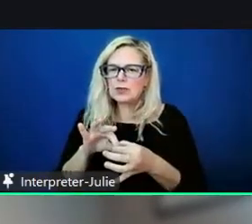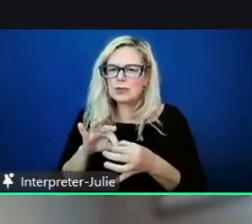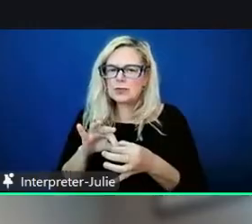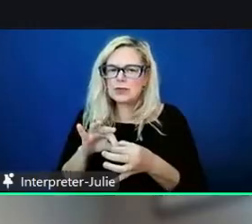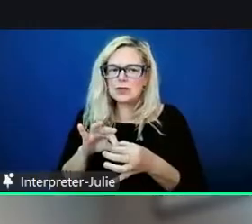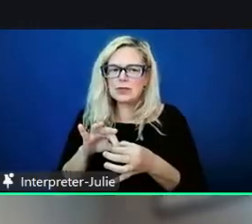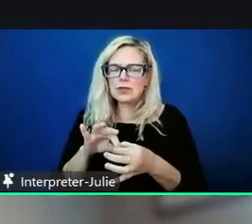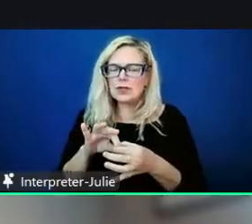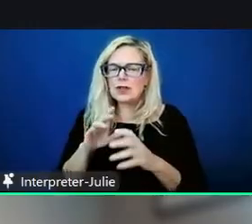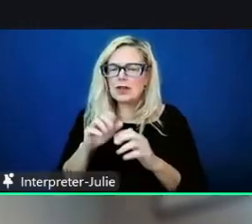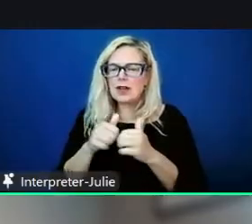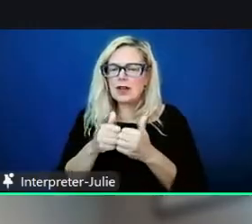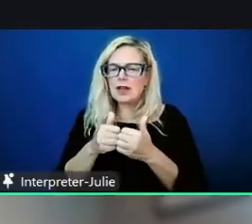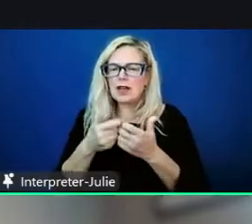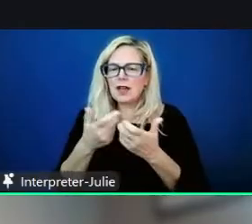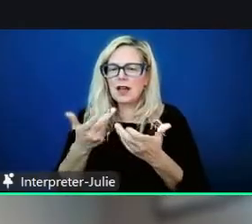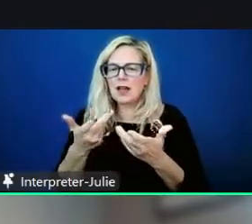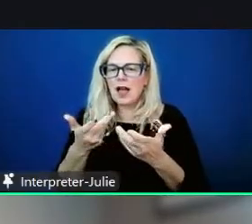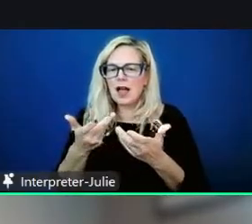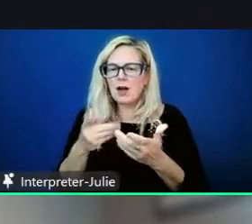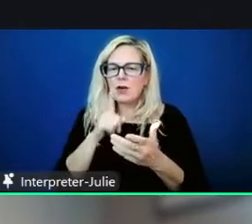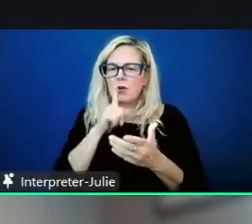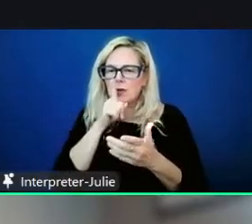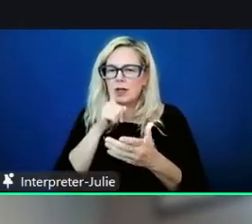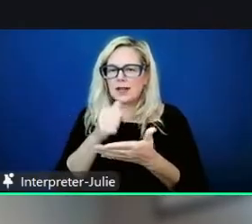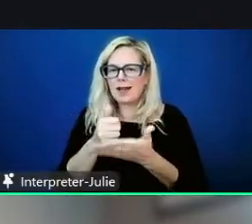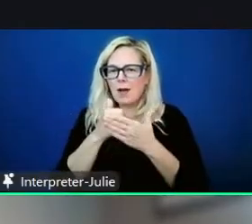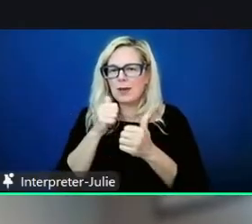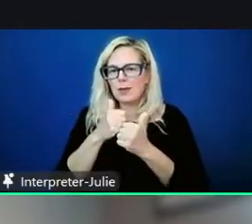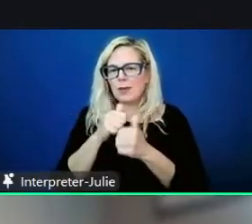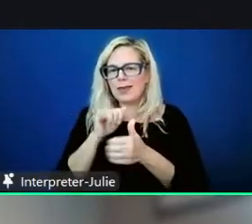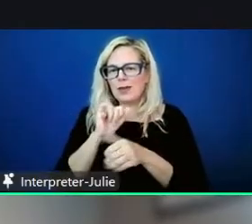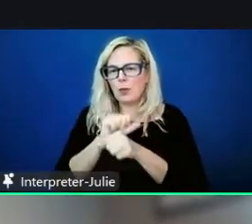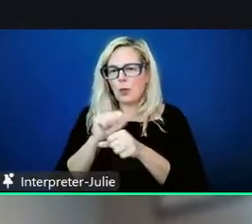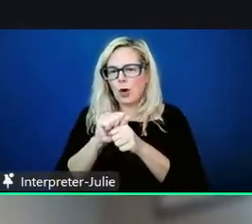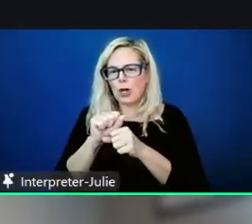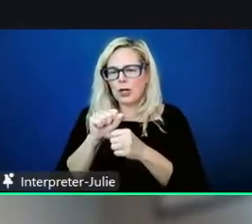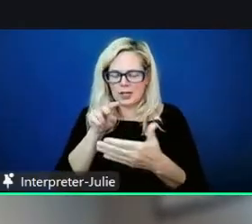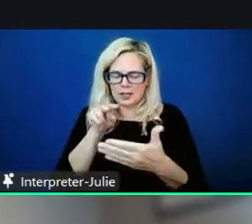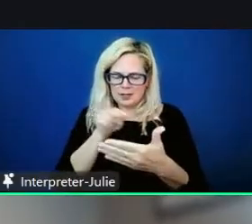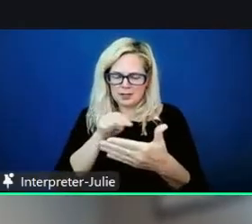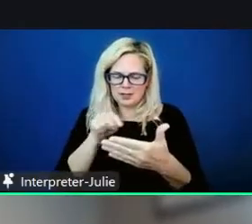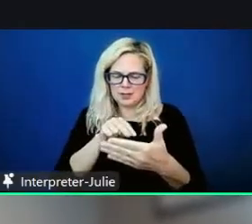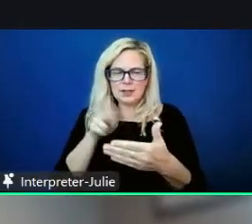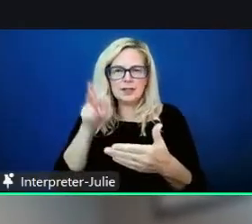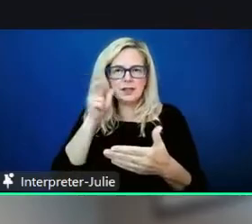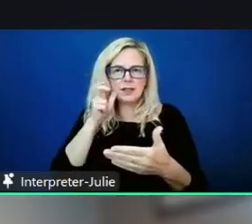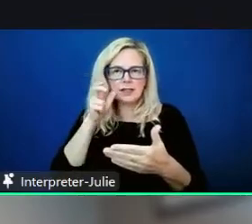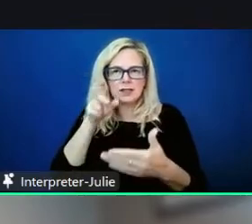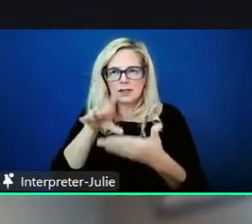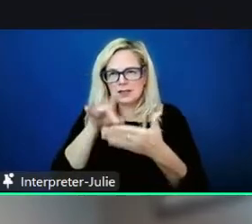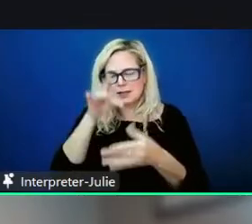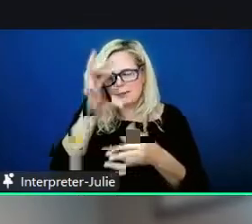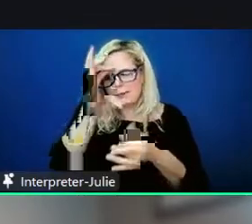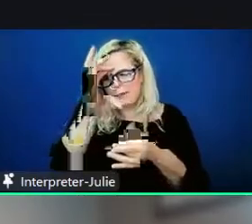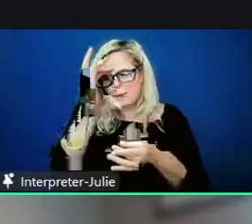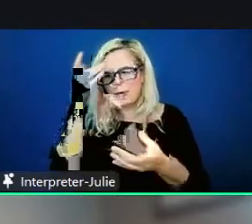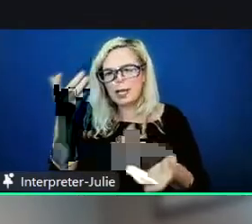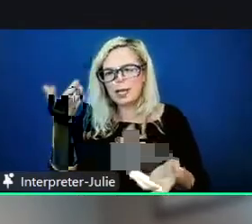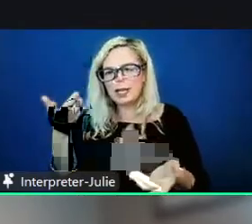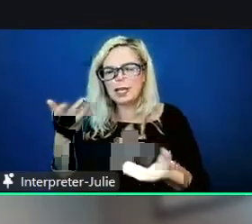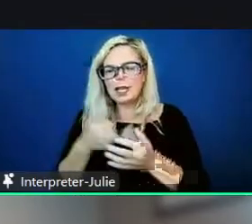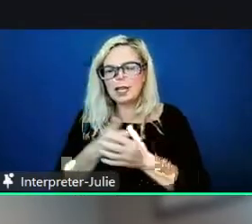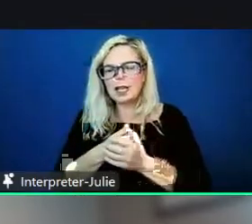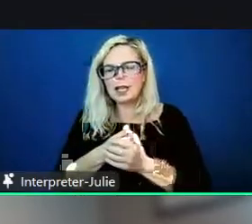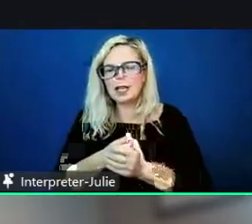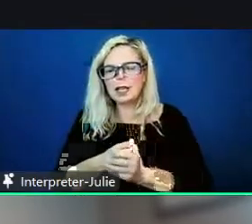related effects in terms of attention and working memory. So it is something that is visible. So when I